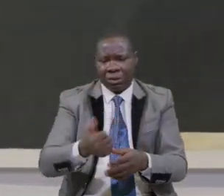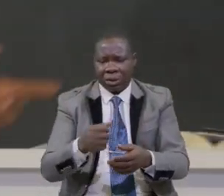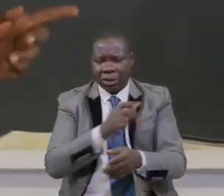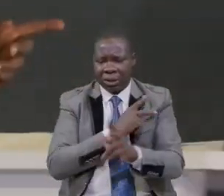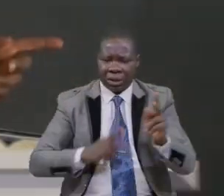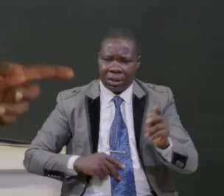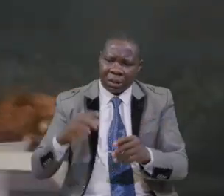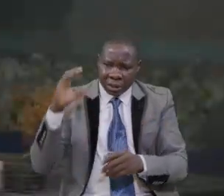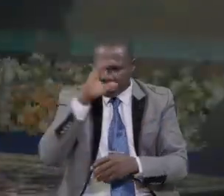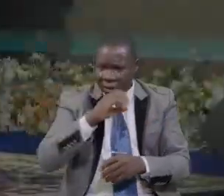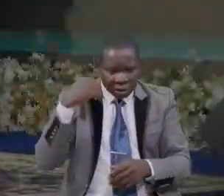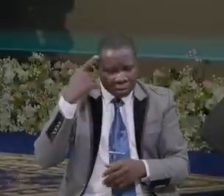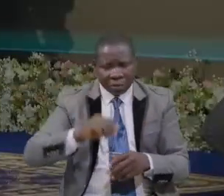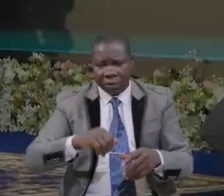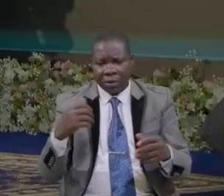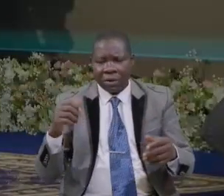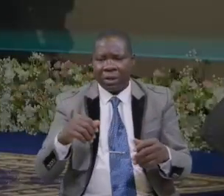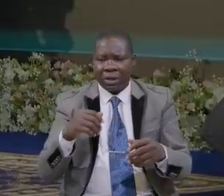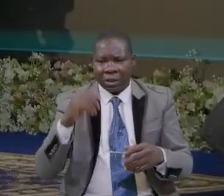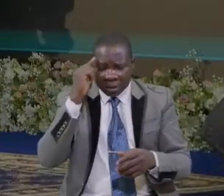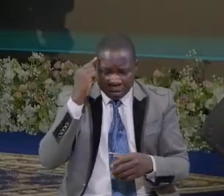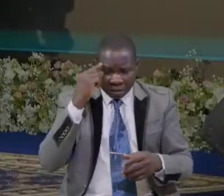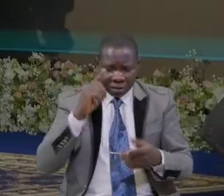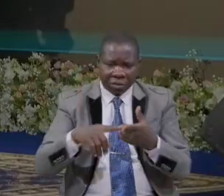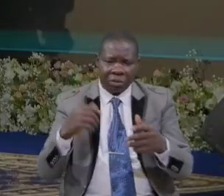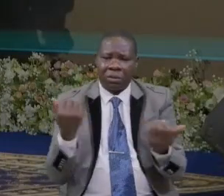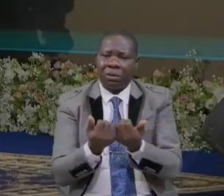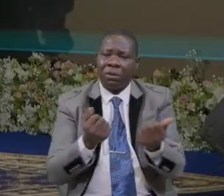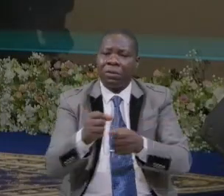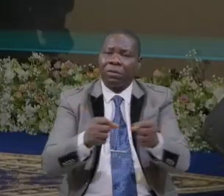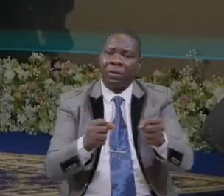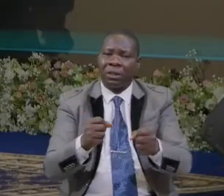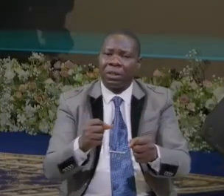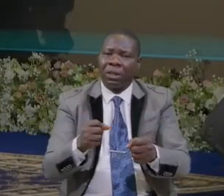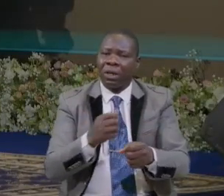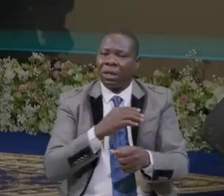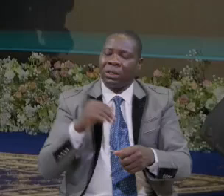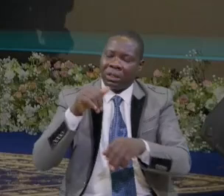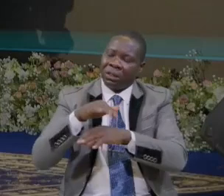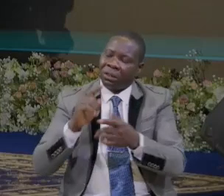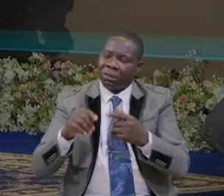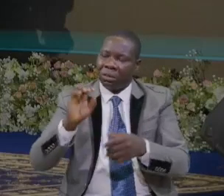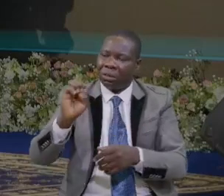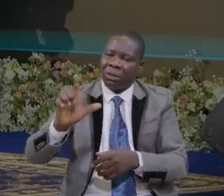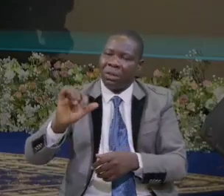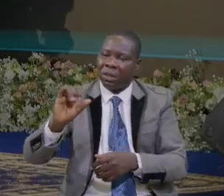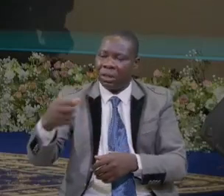fight with me. And Elisha said, send him here. And when he got there,